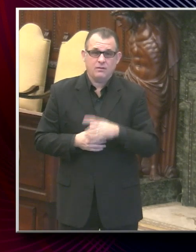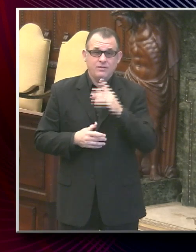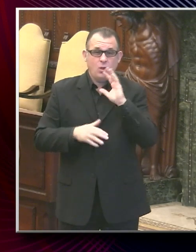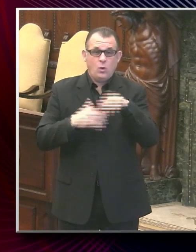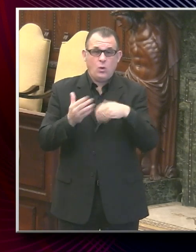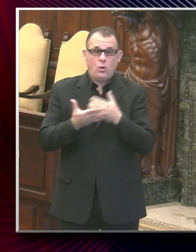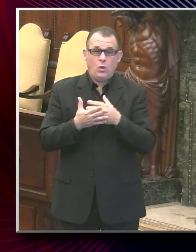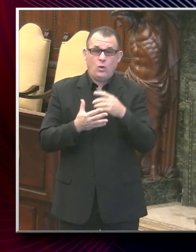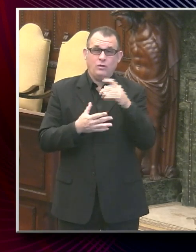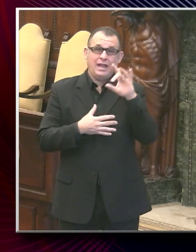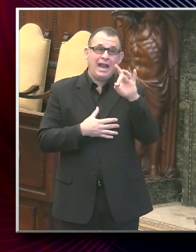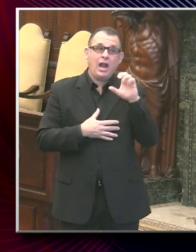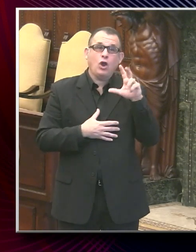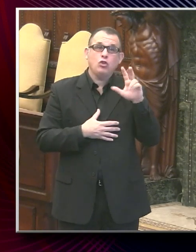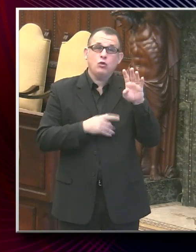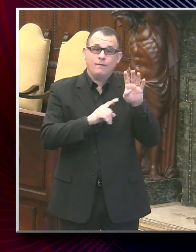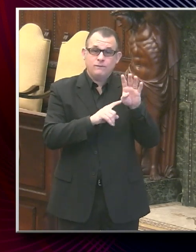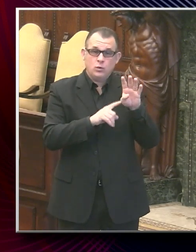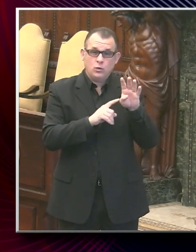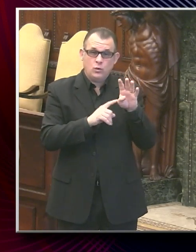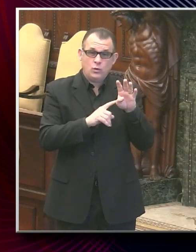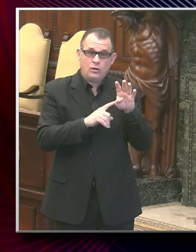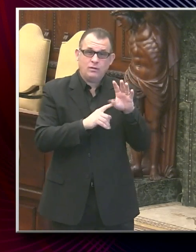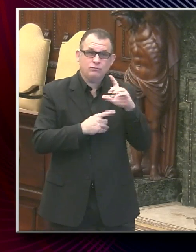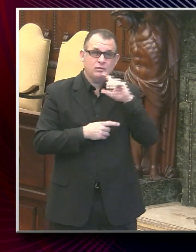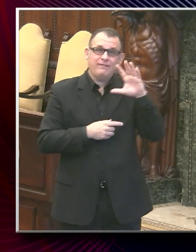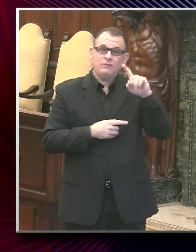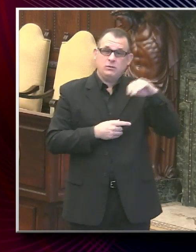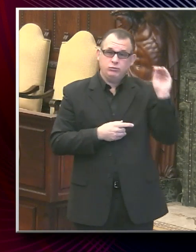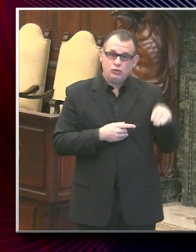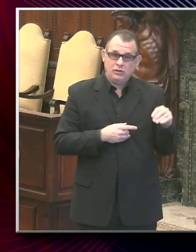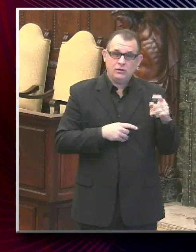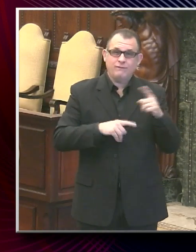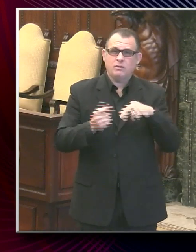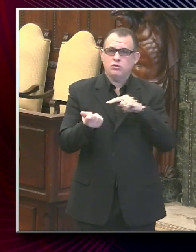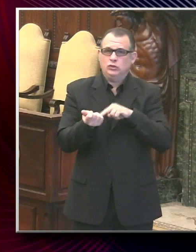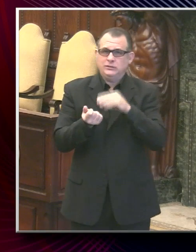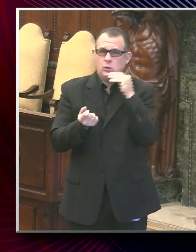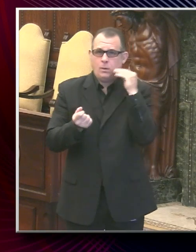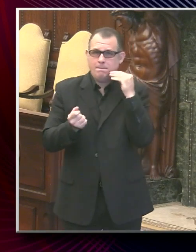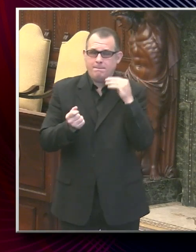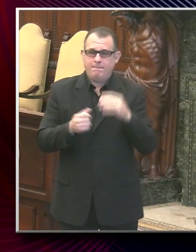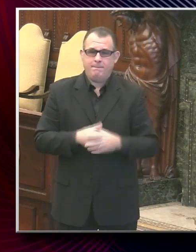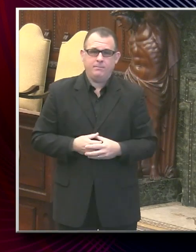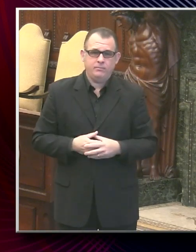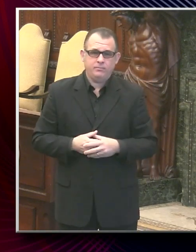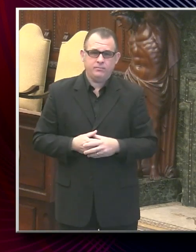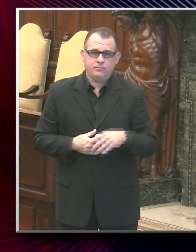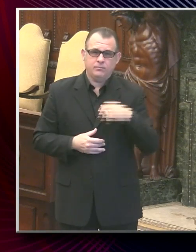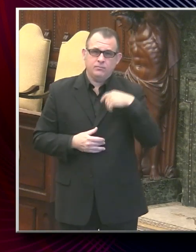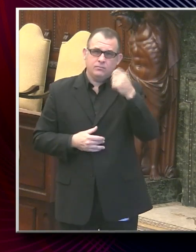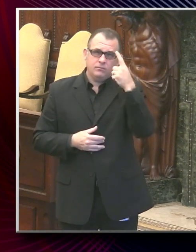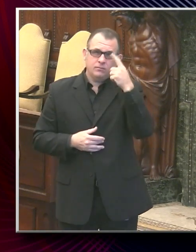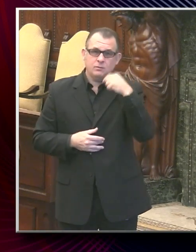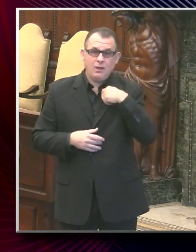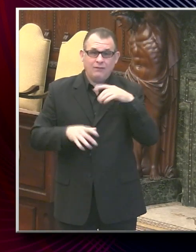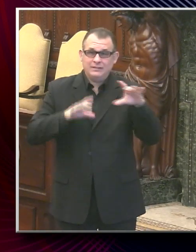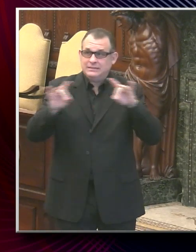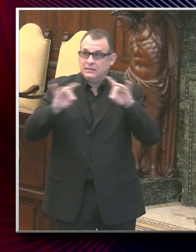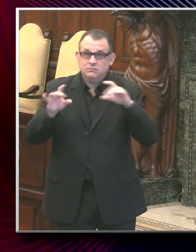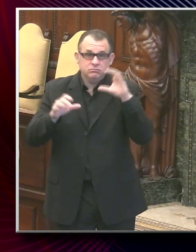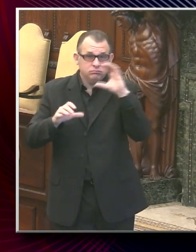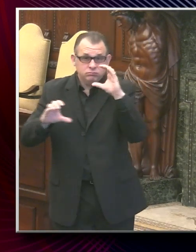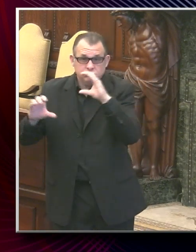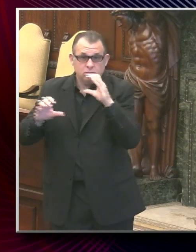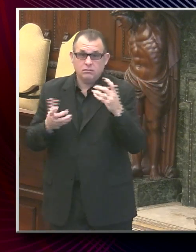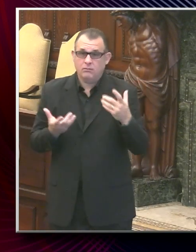834, or 51%, were nursing home residents. Now, those 6 deaths were identified through matching with databases, and most of them have been in the